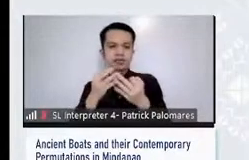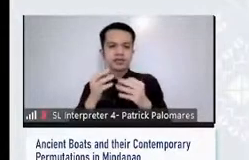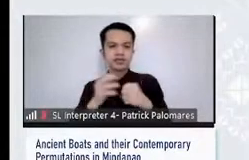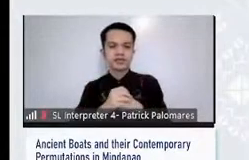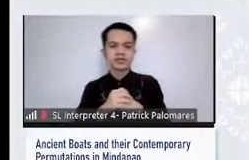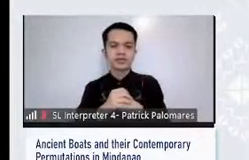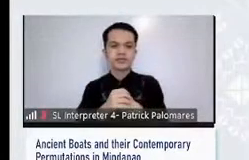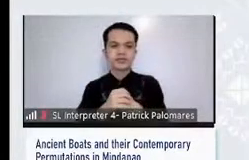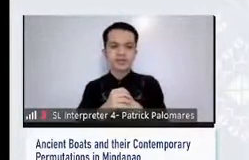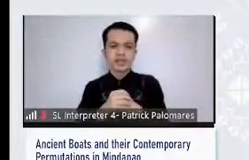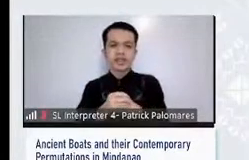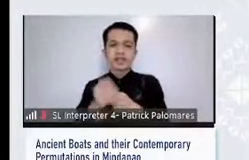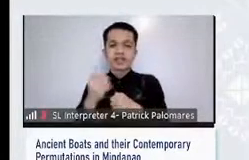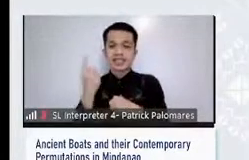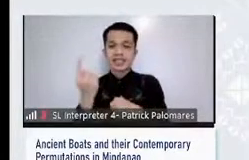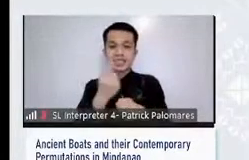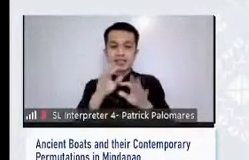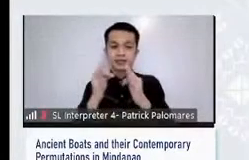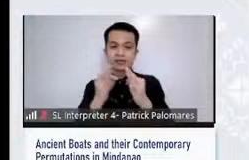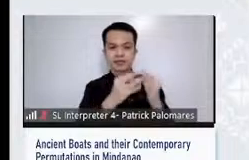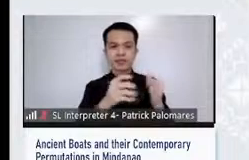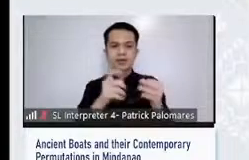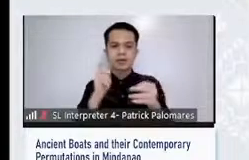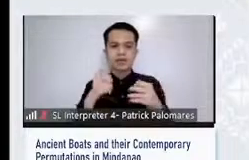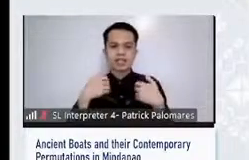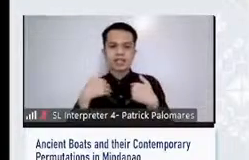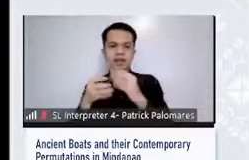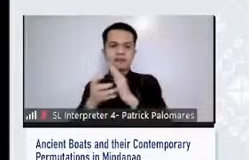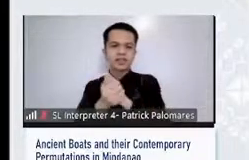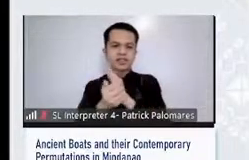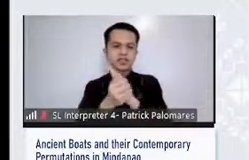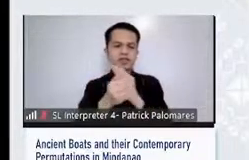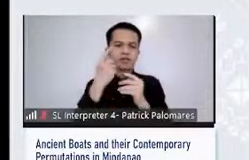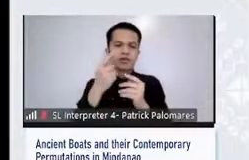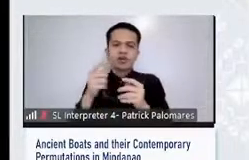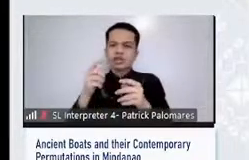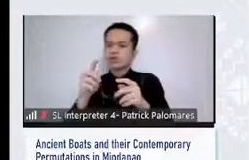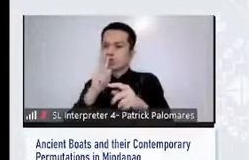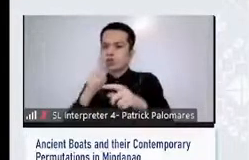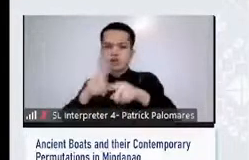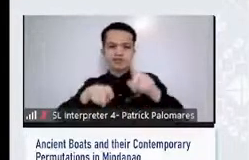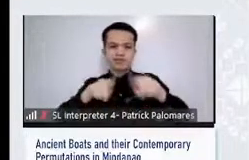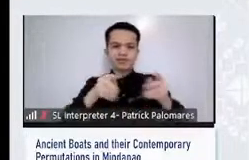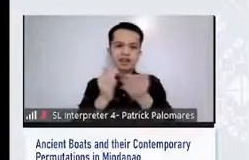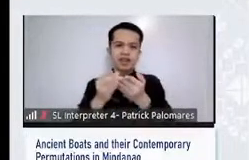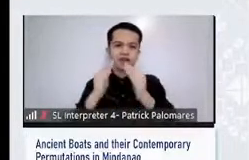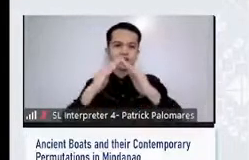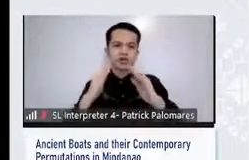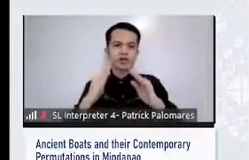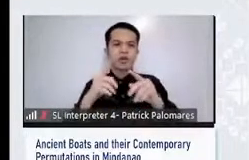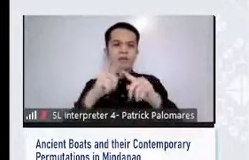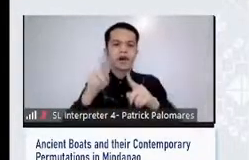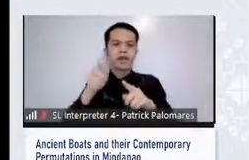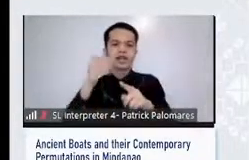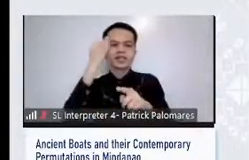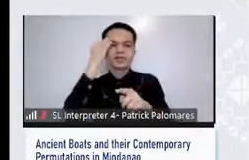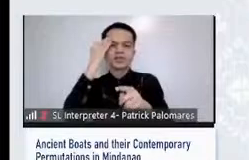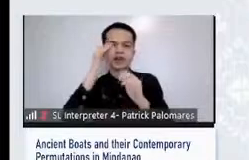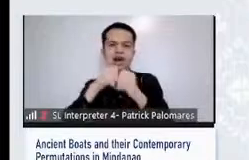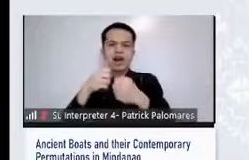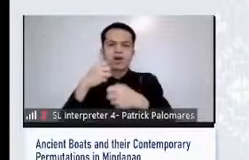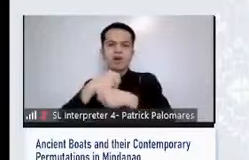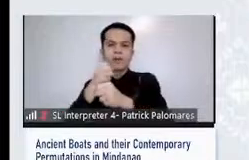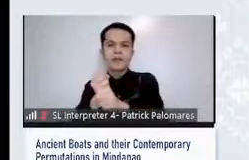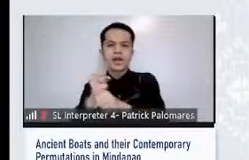Each family specializes in a particular type of houseboat, but they are also familiar with constructing fishing boats.